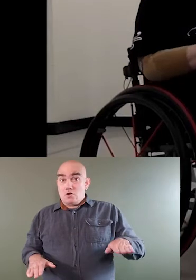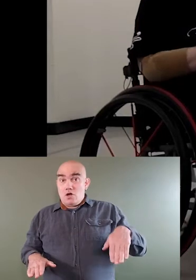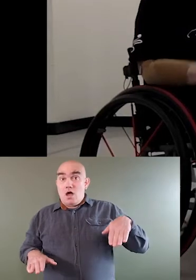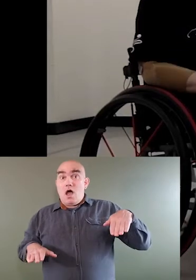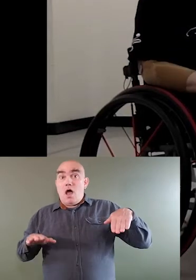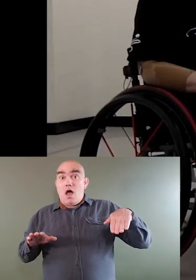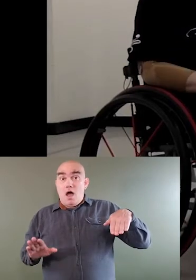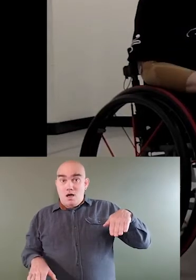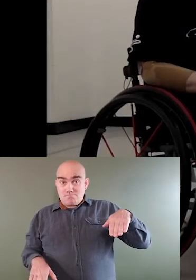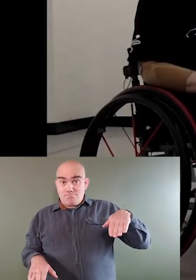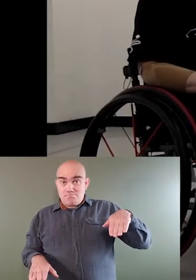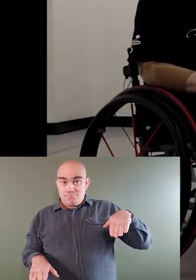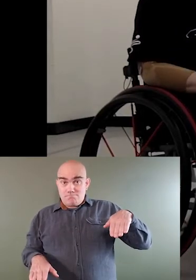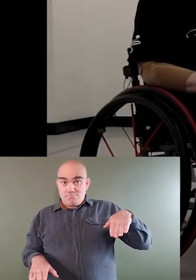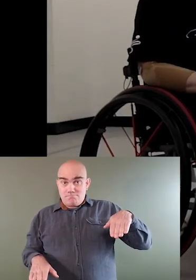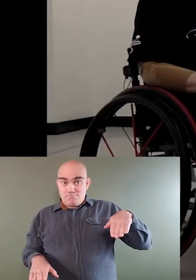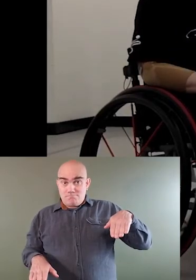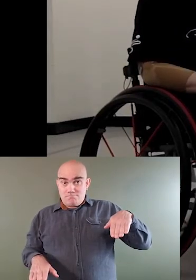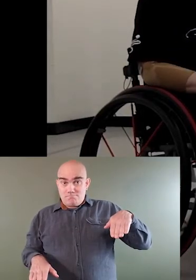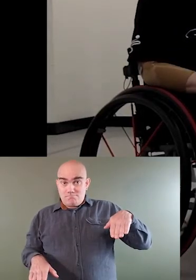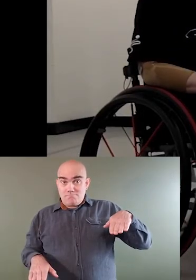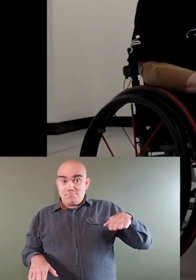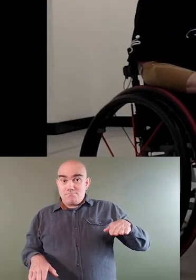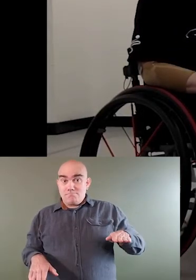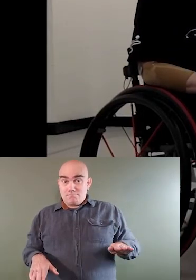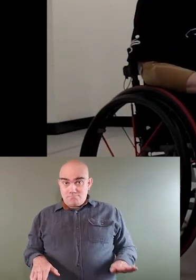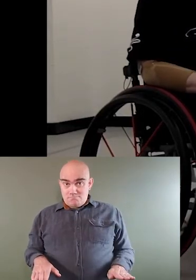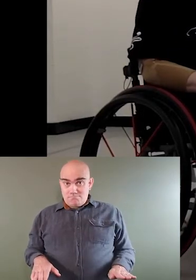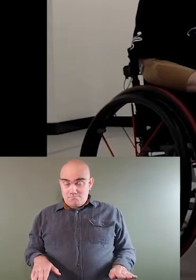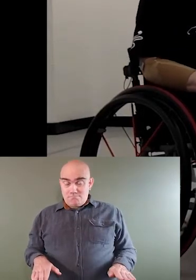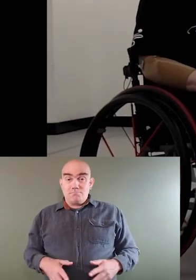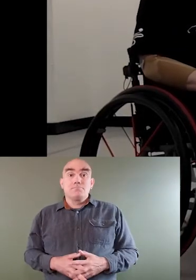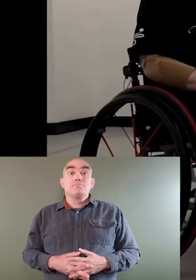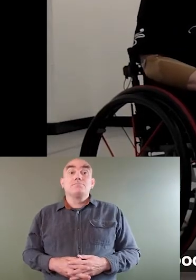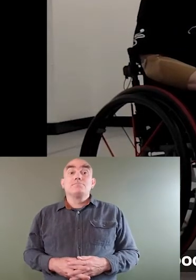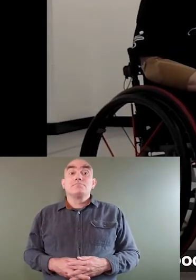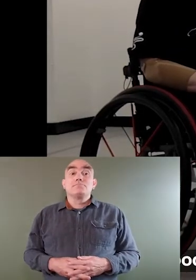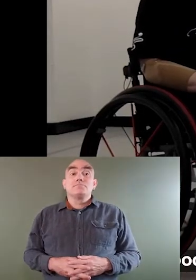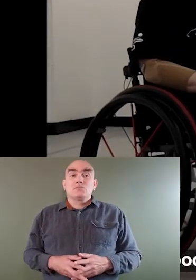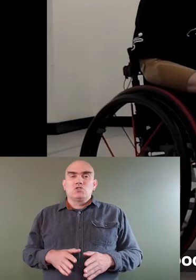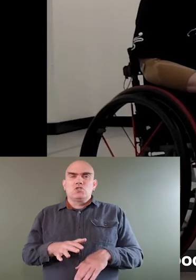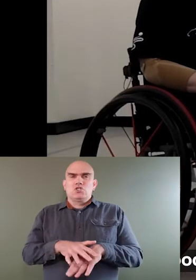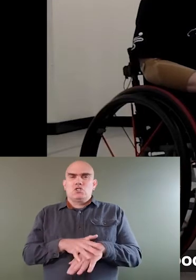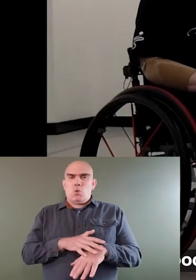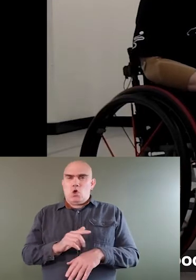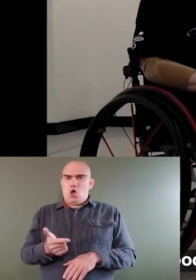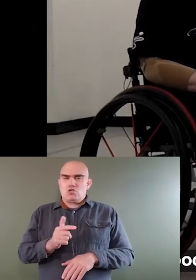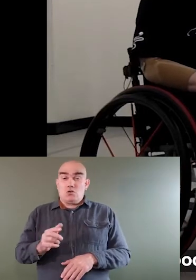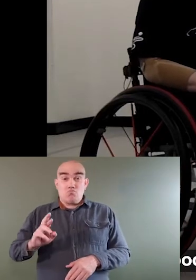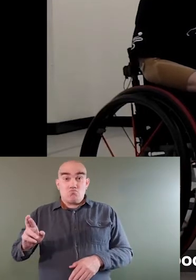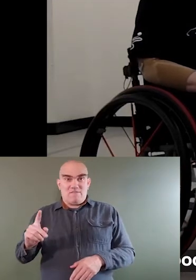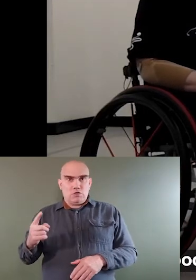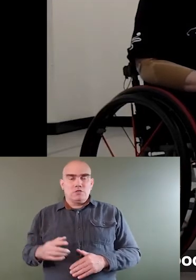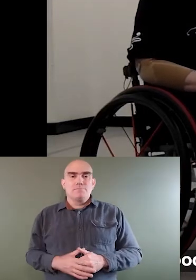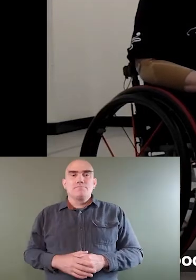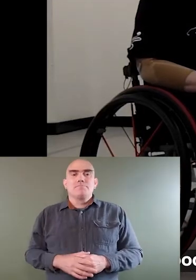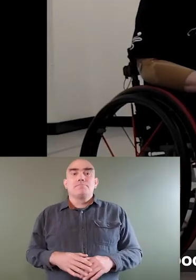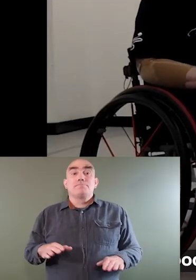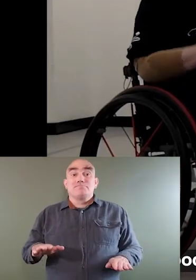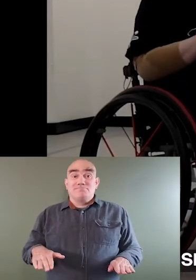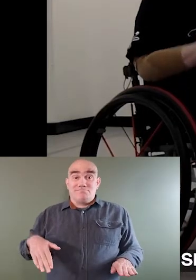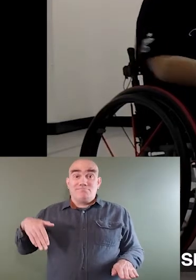Shuffle. This is the right hand for foot. Hop, step. Good. Let's slowly alternate. Starting